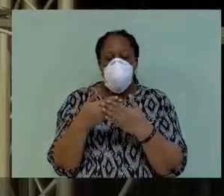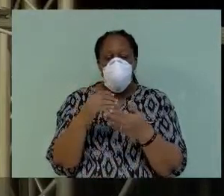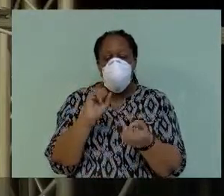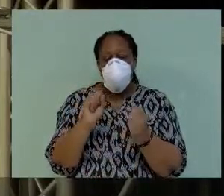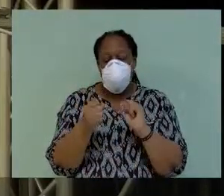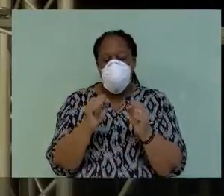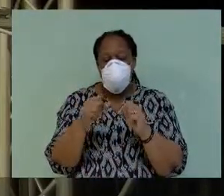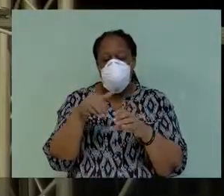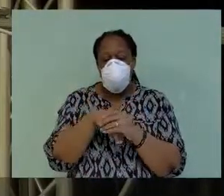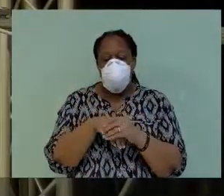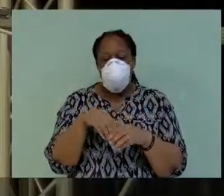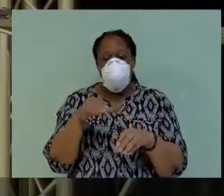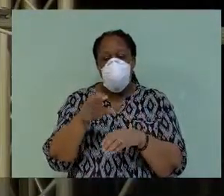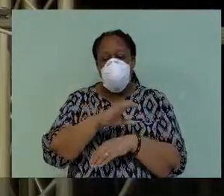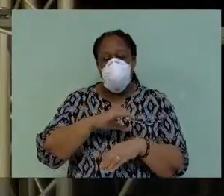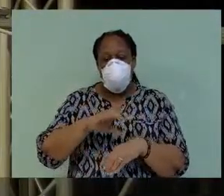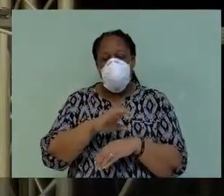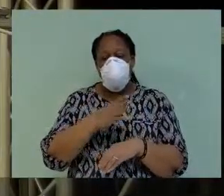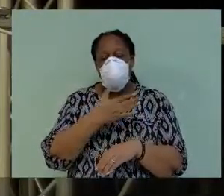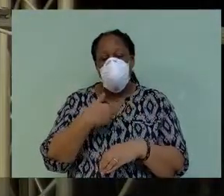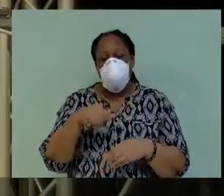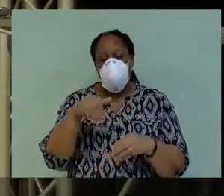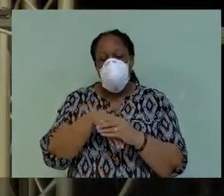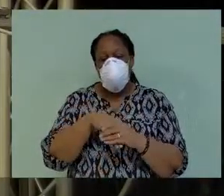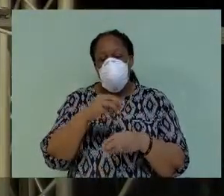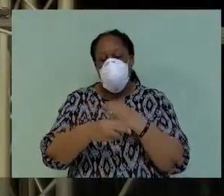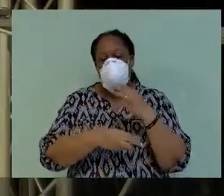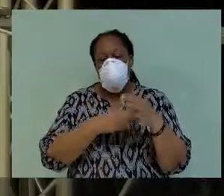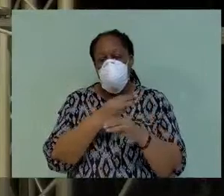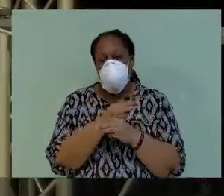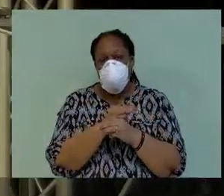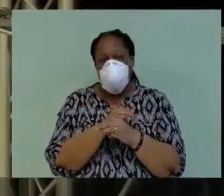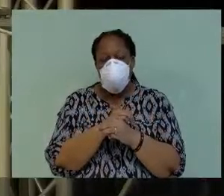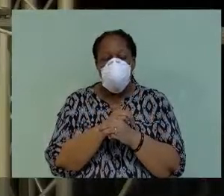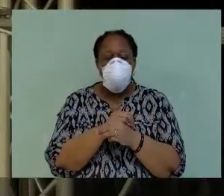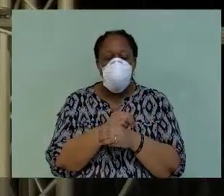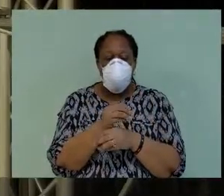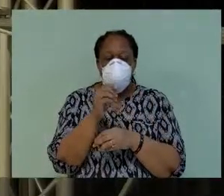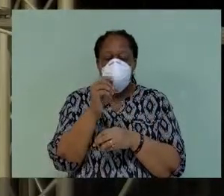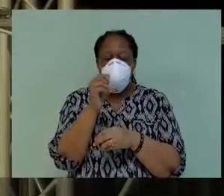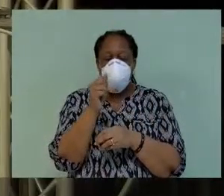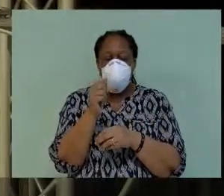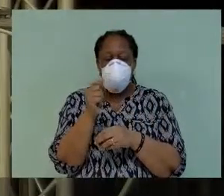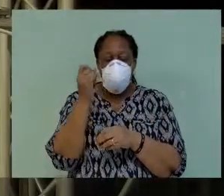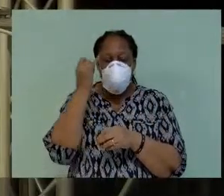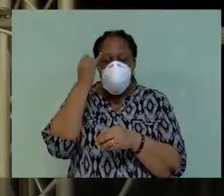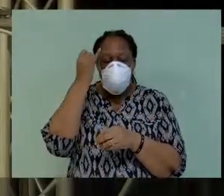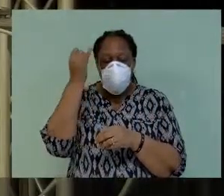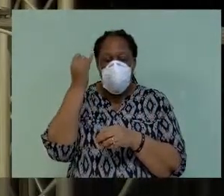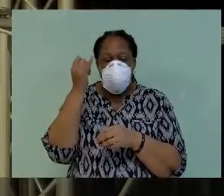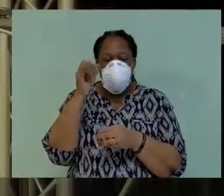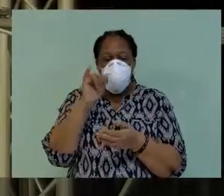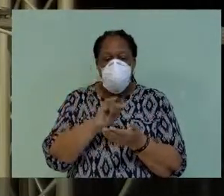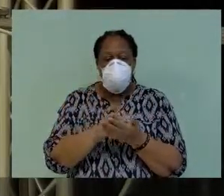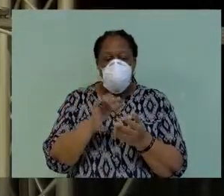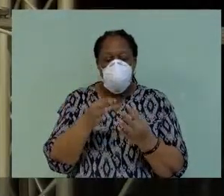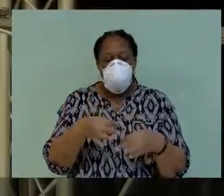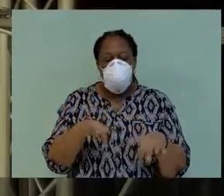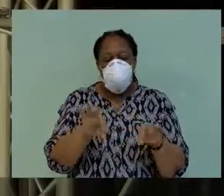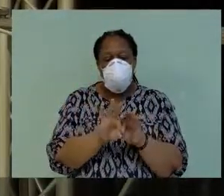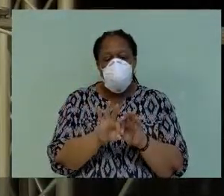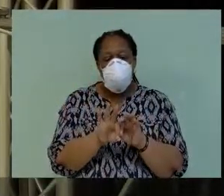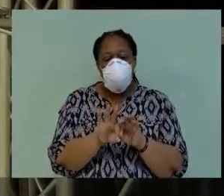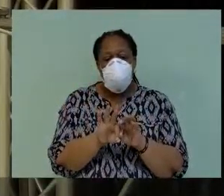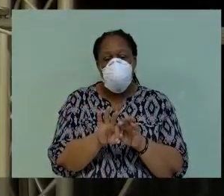and in the world. I want to share with you a few tips that we find could be critically important, very